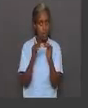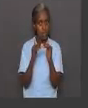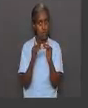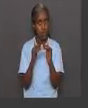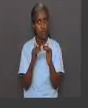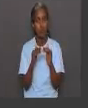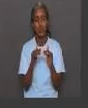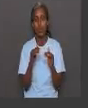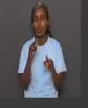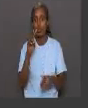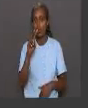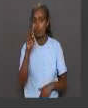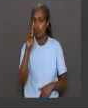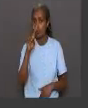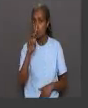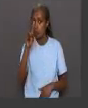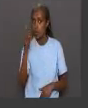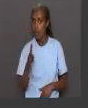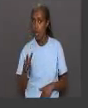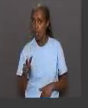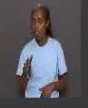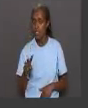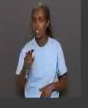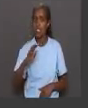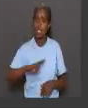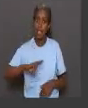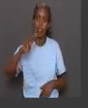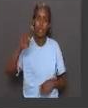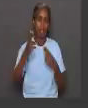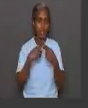equal to 1/2